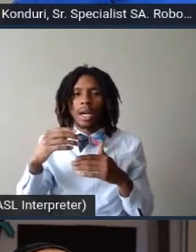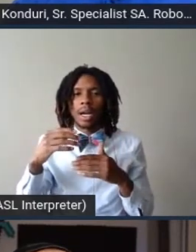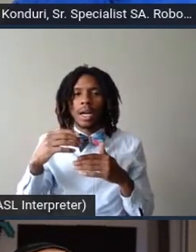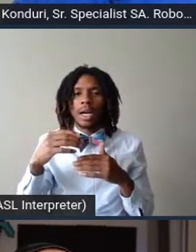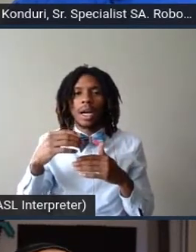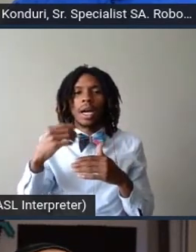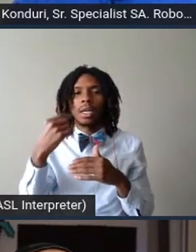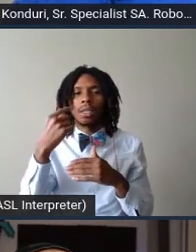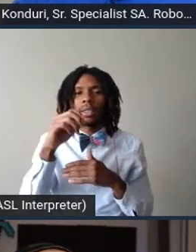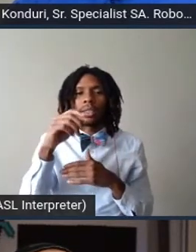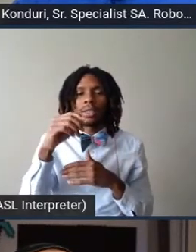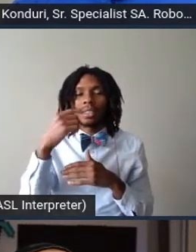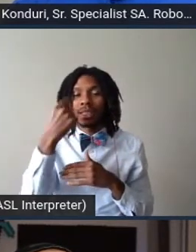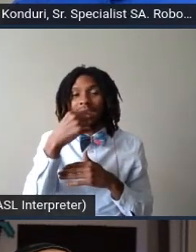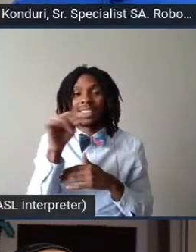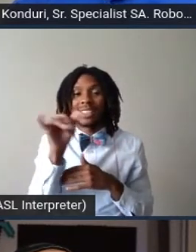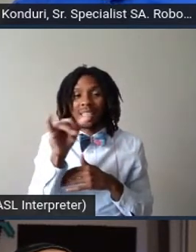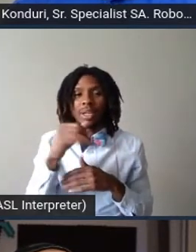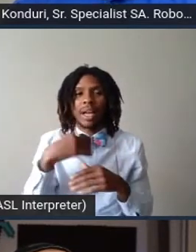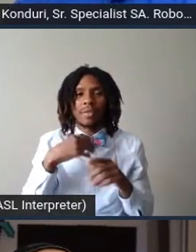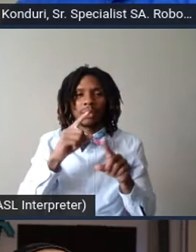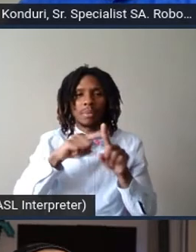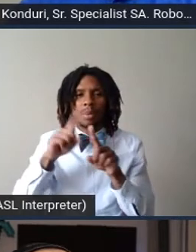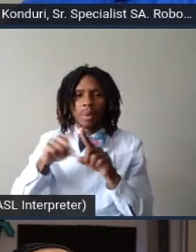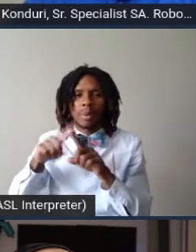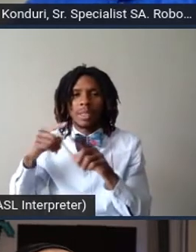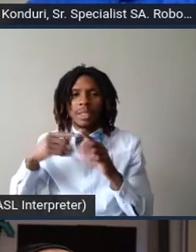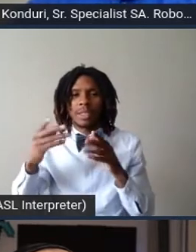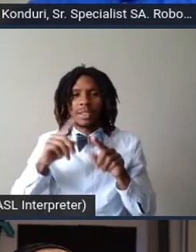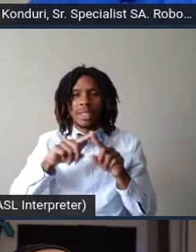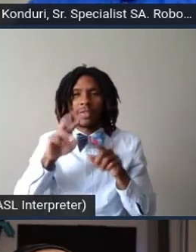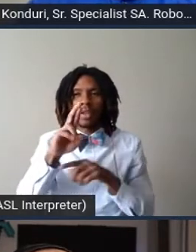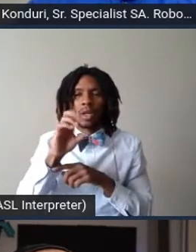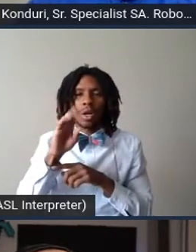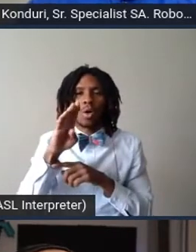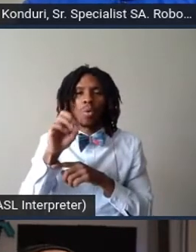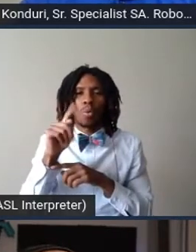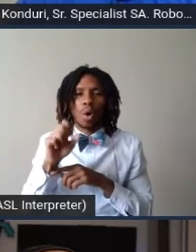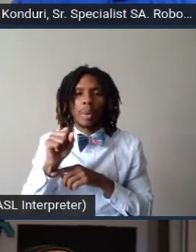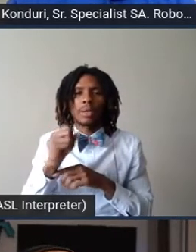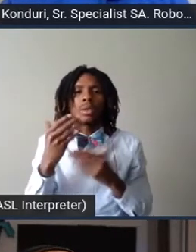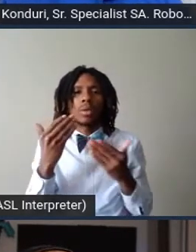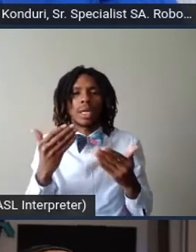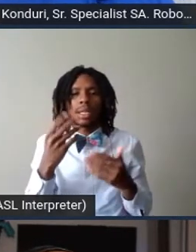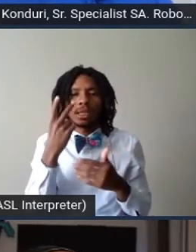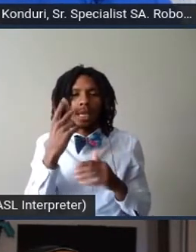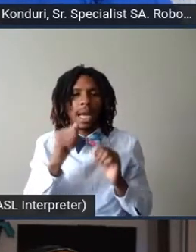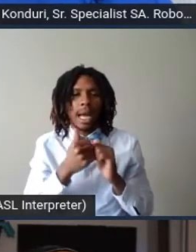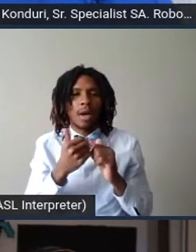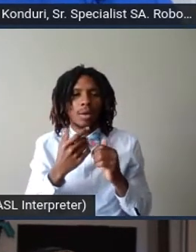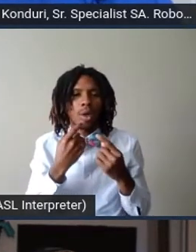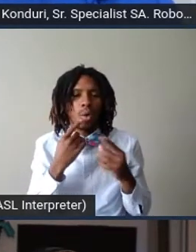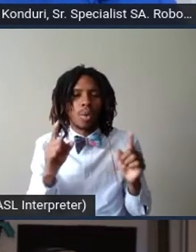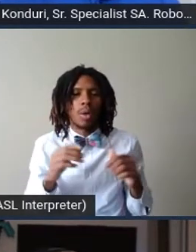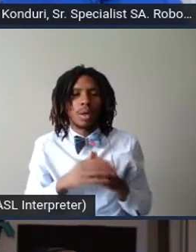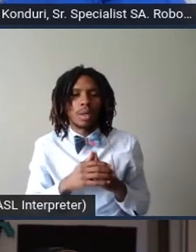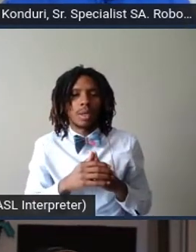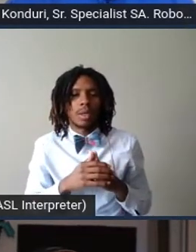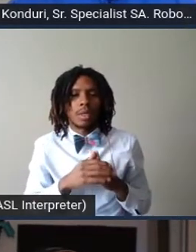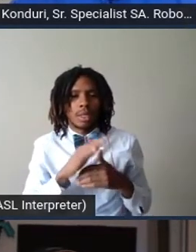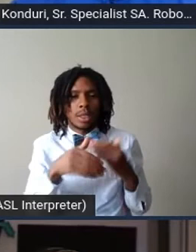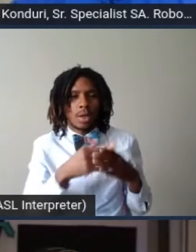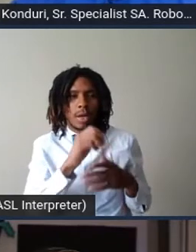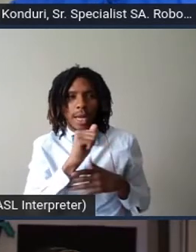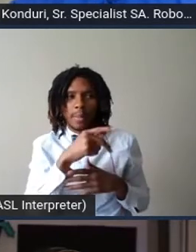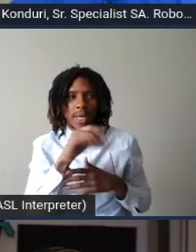run a bunch of robots in different worlds. Okay. Let's see how it works. And it's all API driven, right?